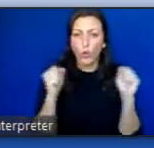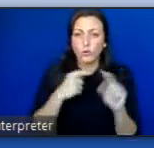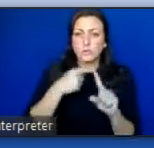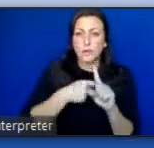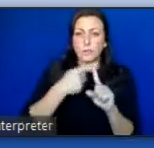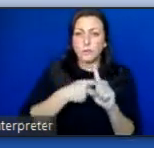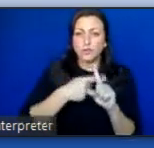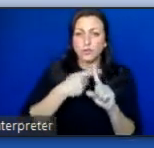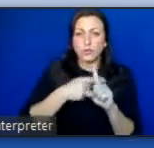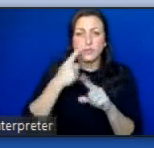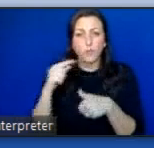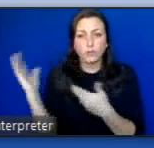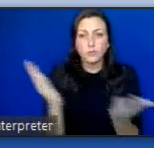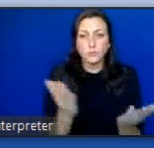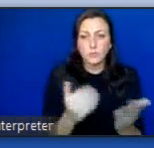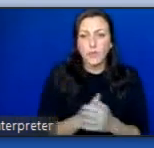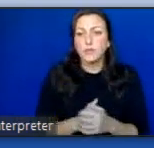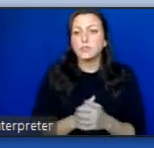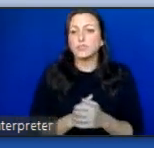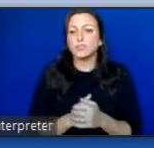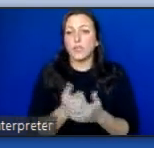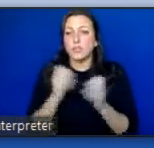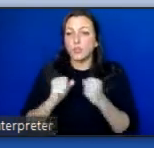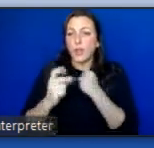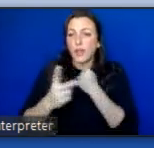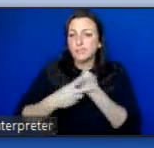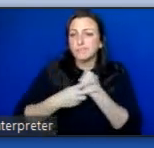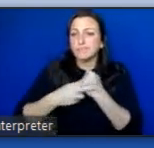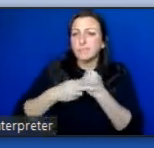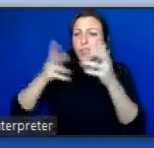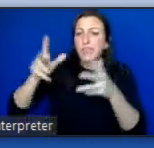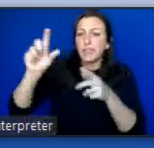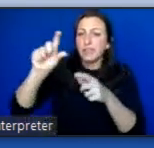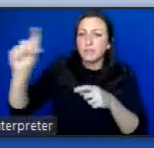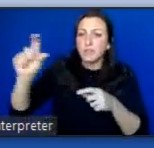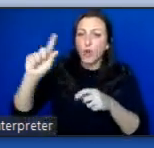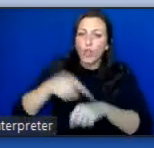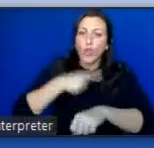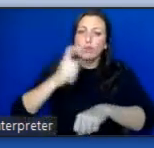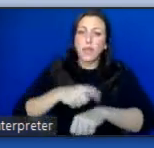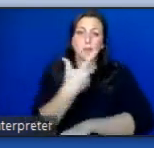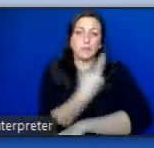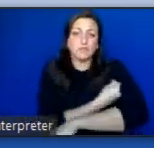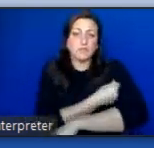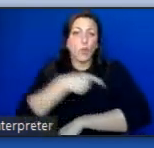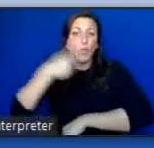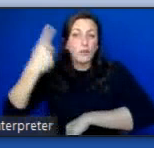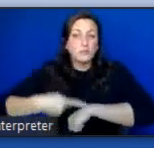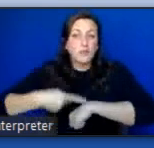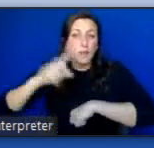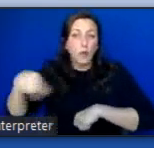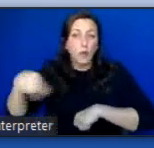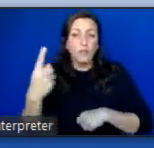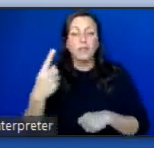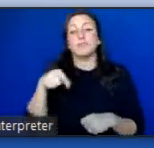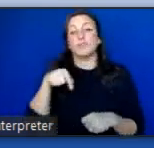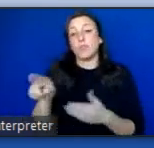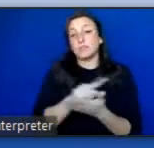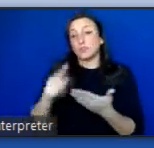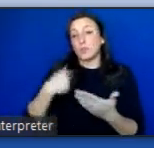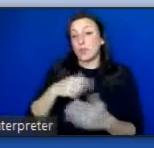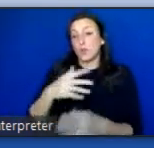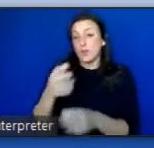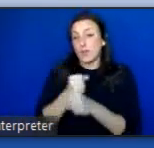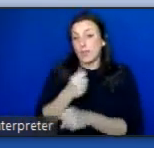transportation, long shelf life, one dose only. And as we get the vaccine this week and in the weeks to